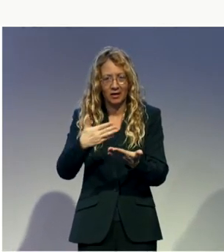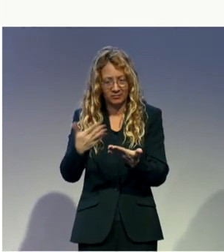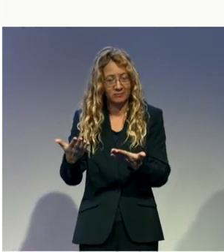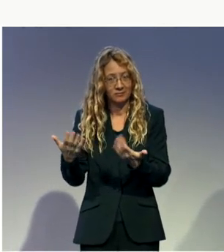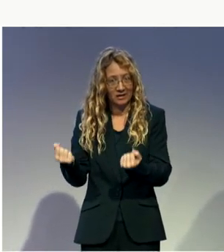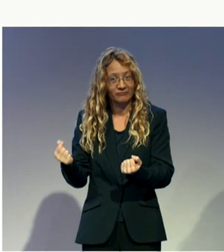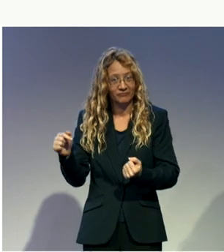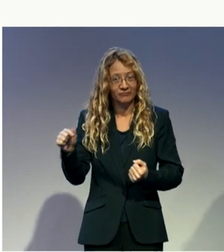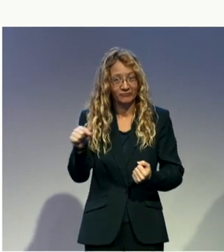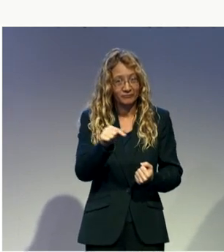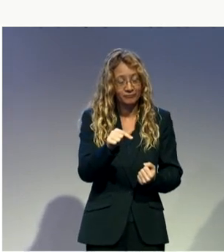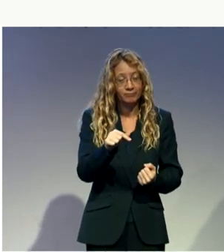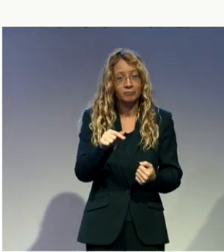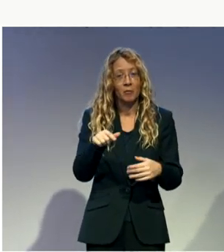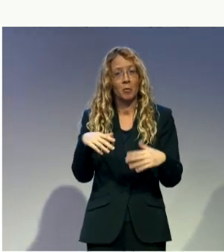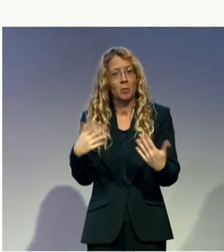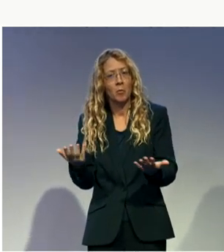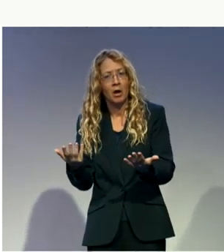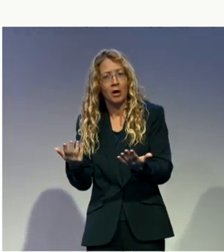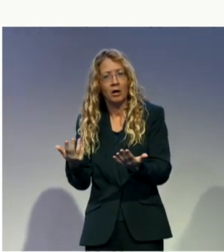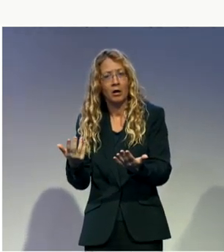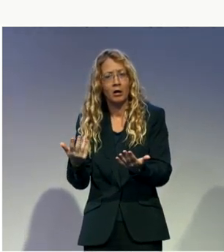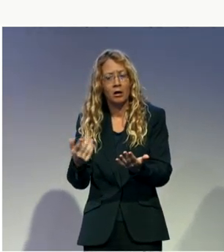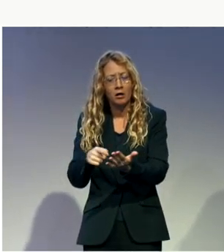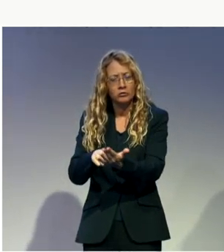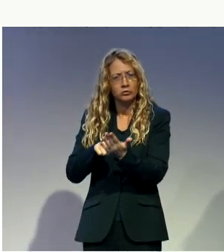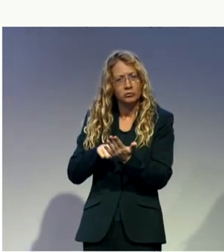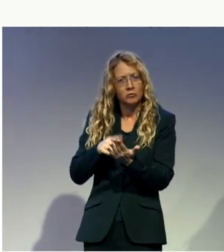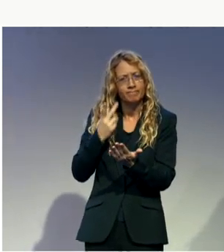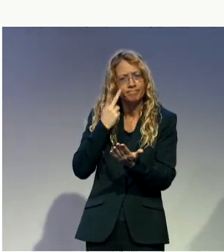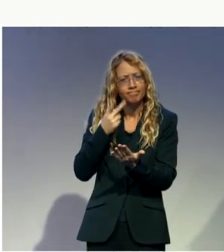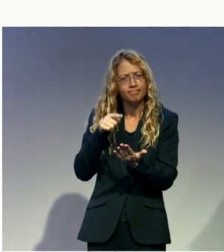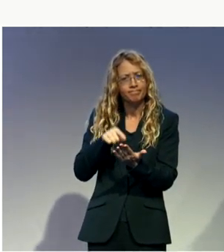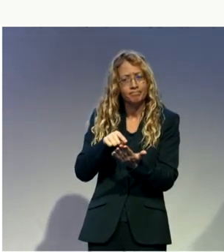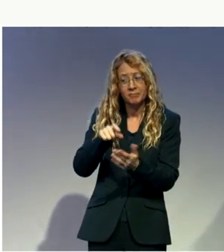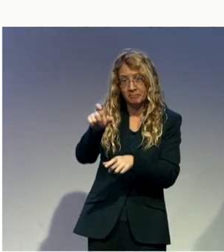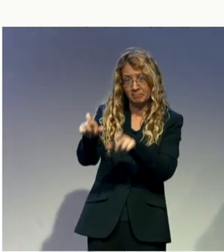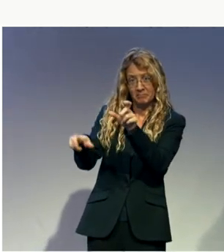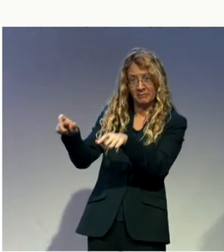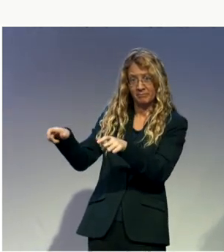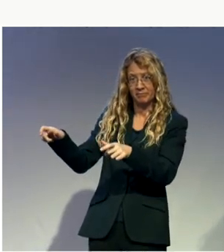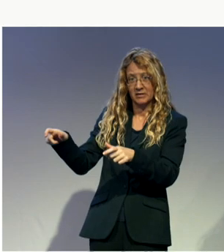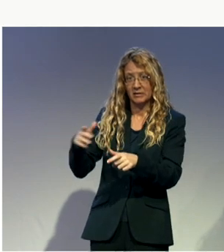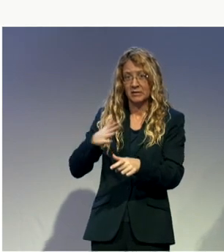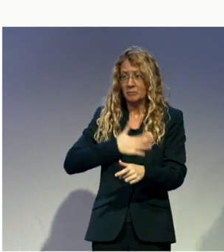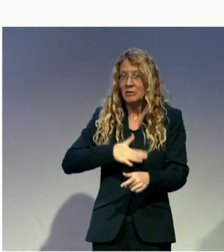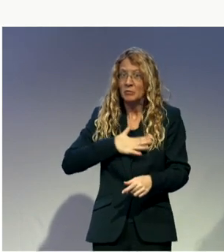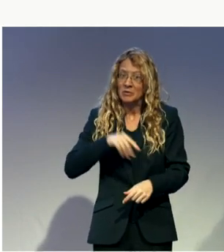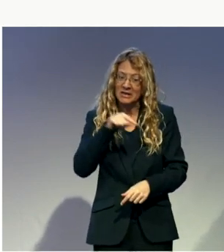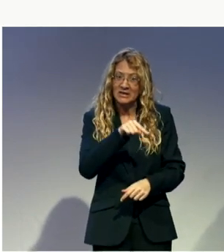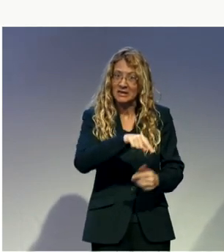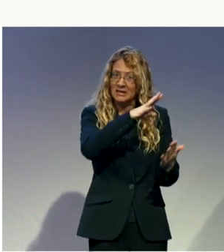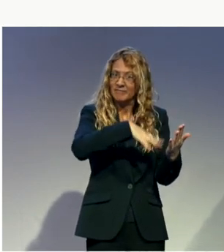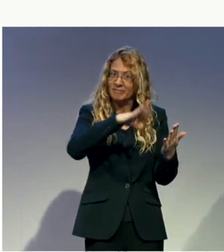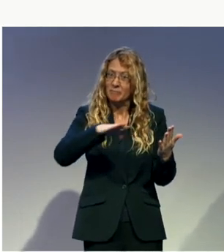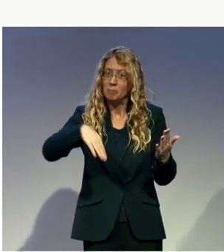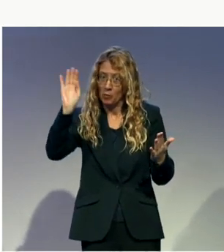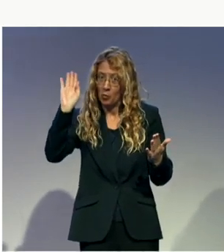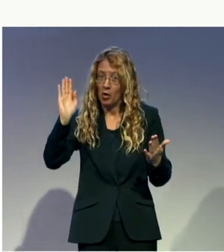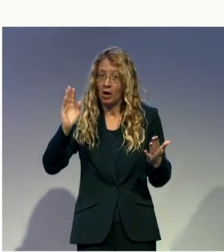a good tool is the demand. No? We have improved the demand to translate